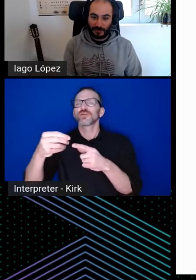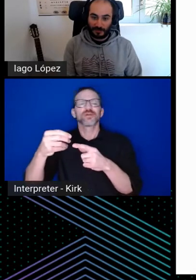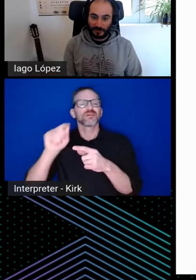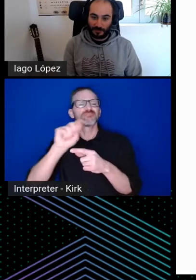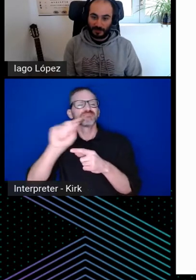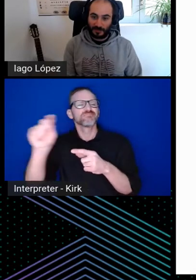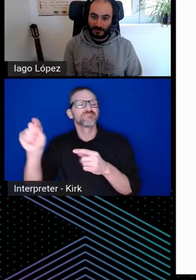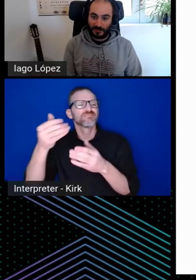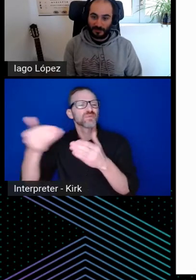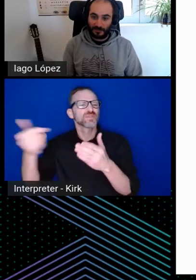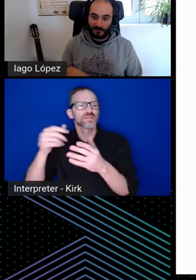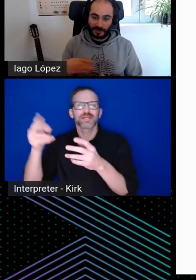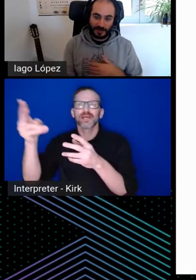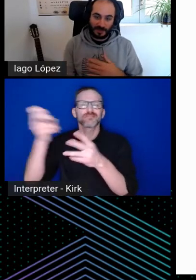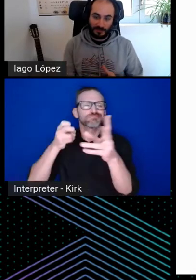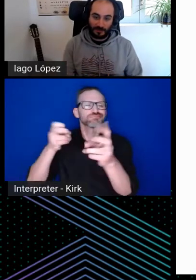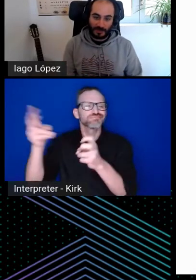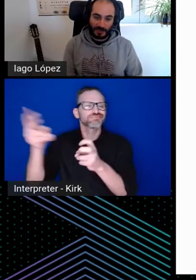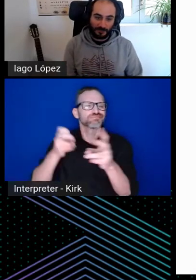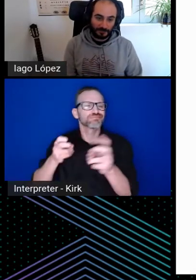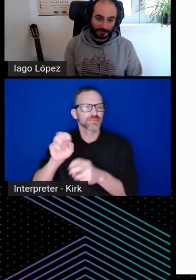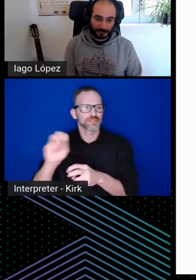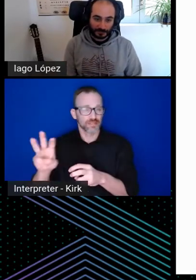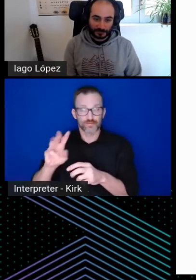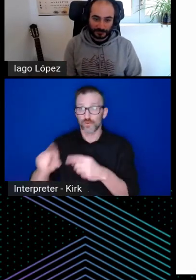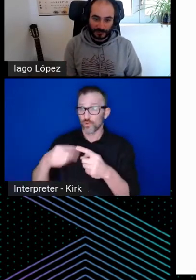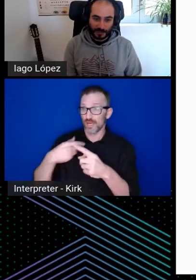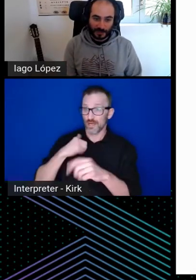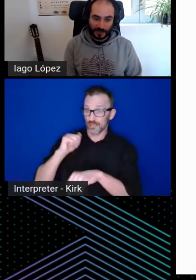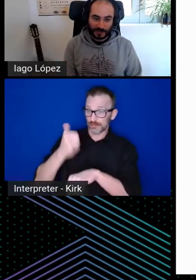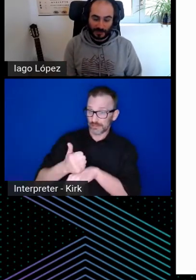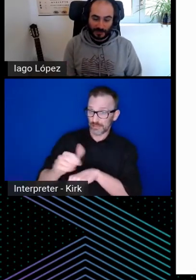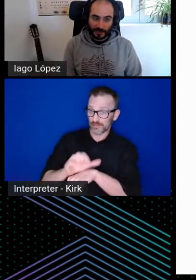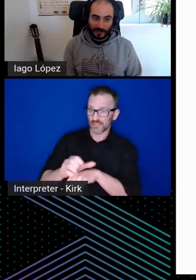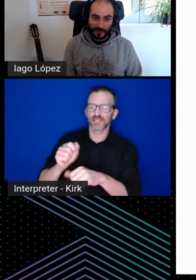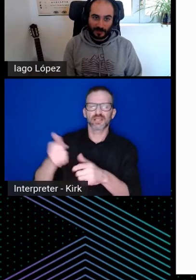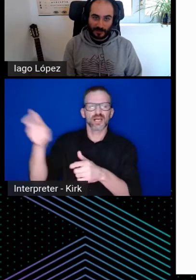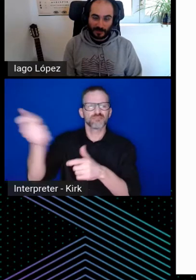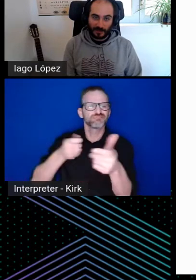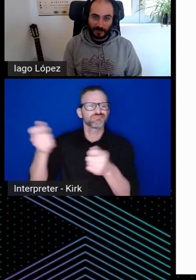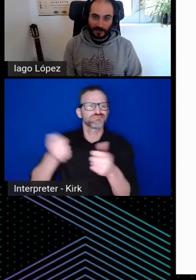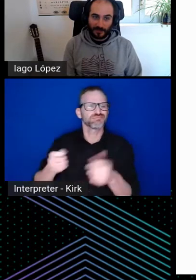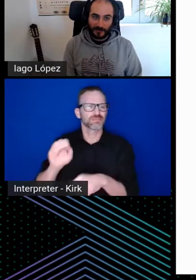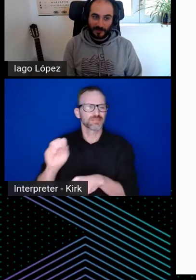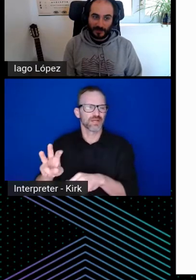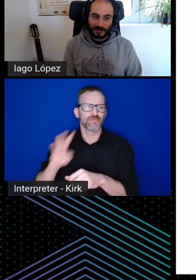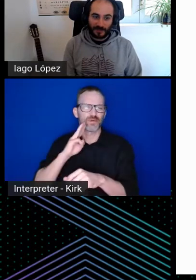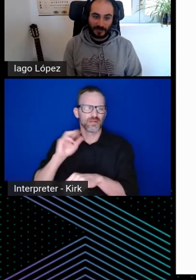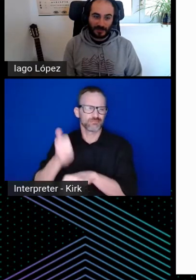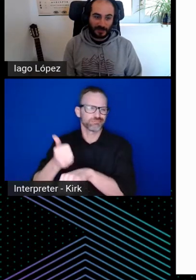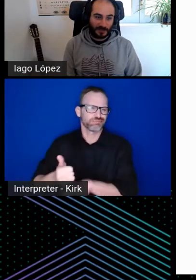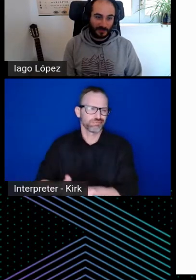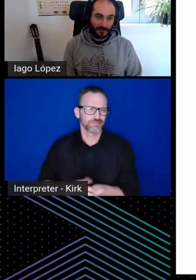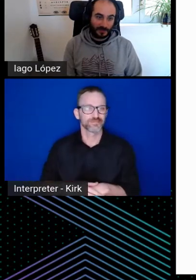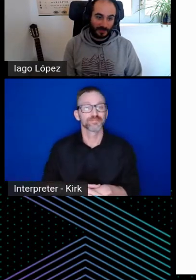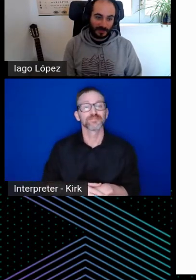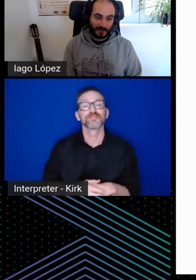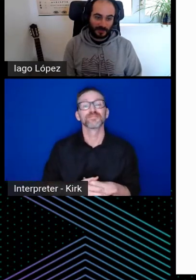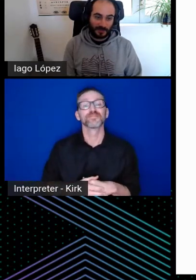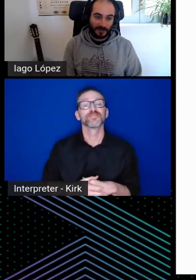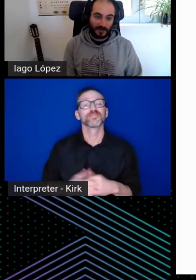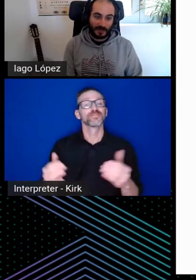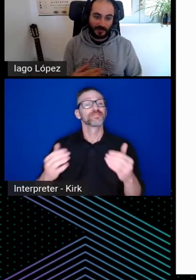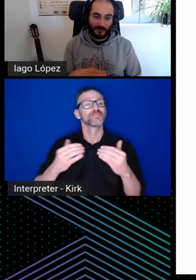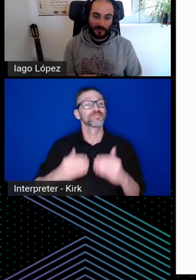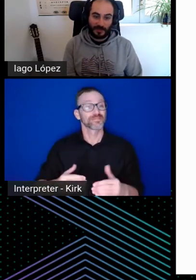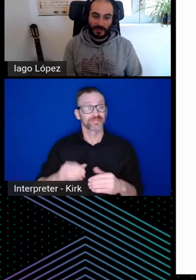to, download software when you set up the machine. And the interesting characteristics of Ignition is